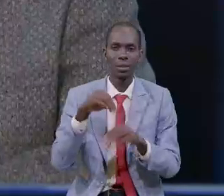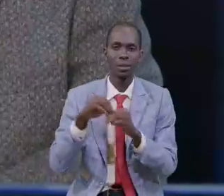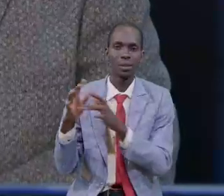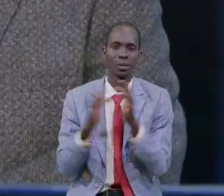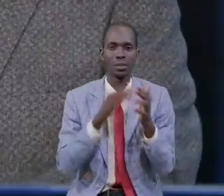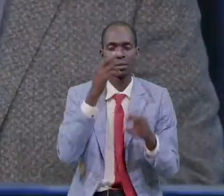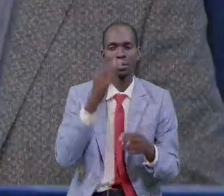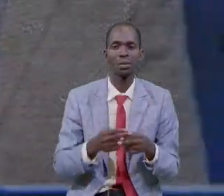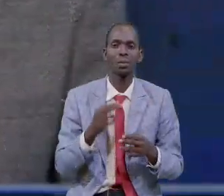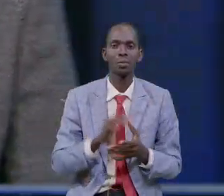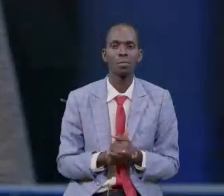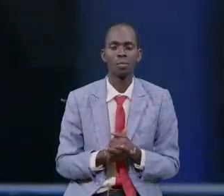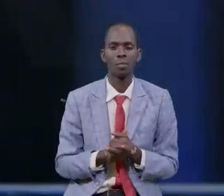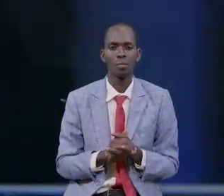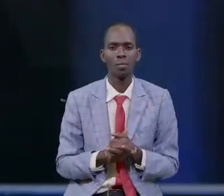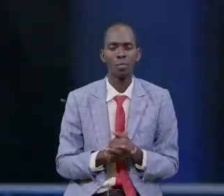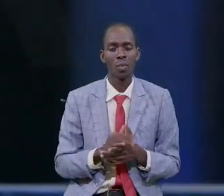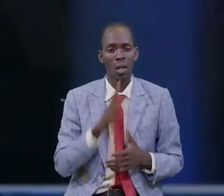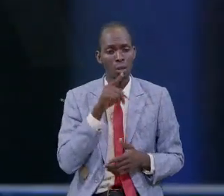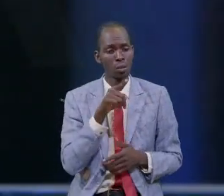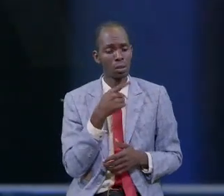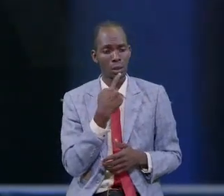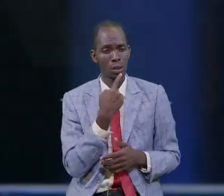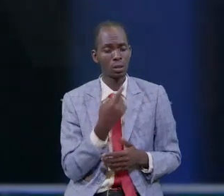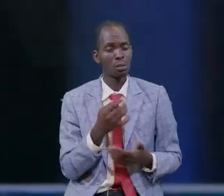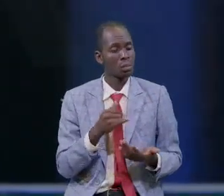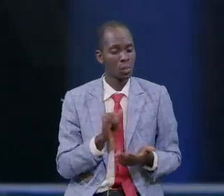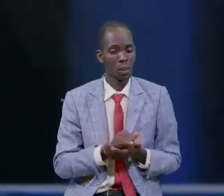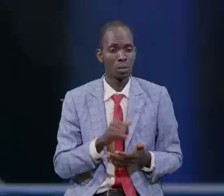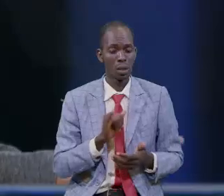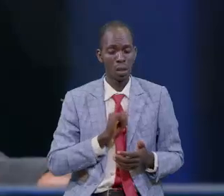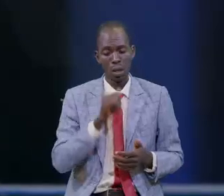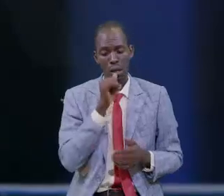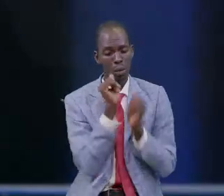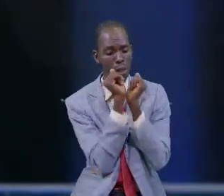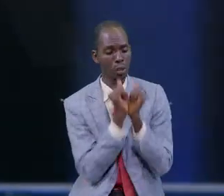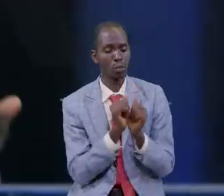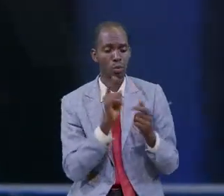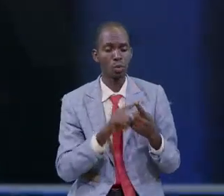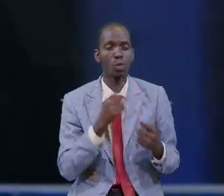Are you saying, I'm a captive to smoking? I'm imprisoned by smoking.